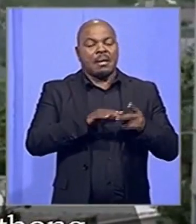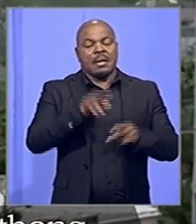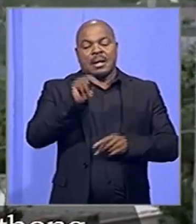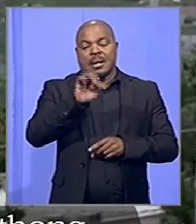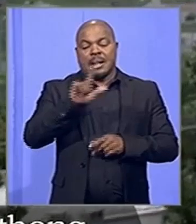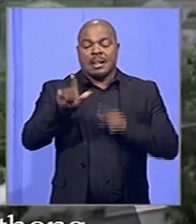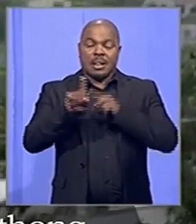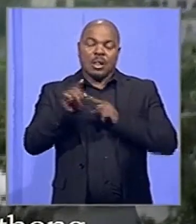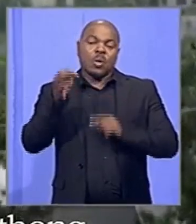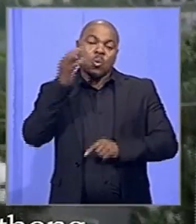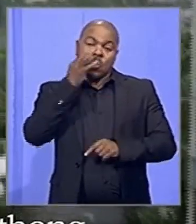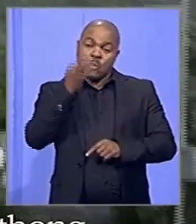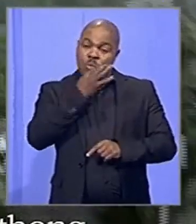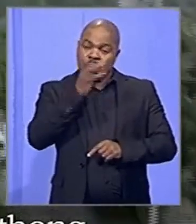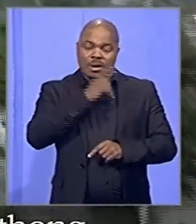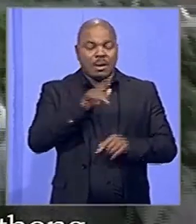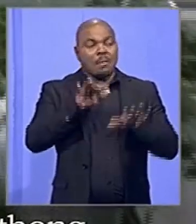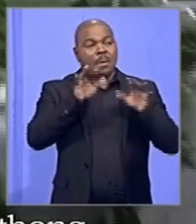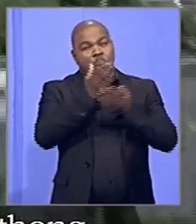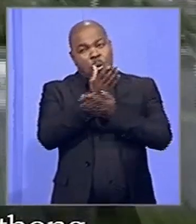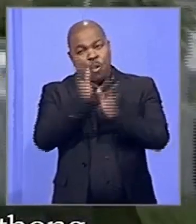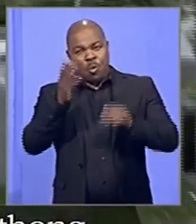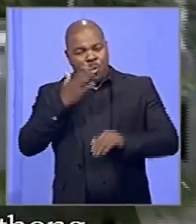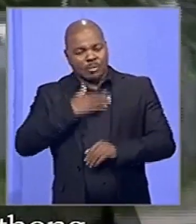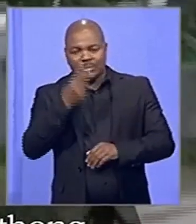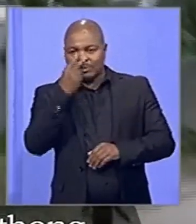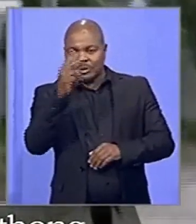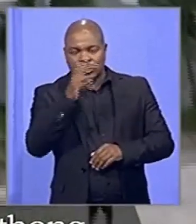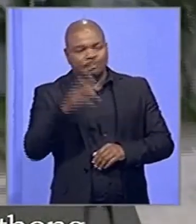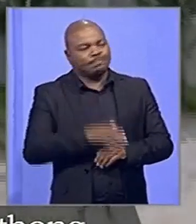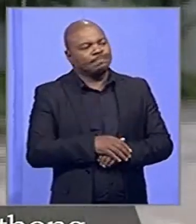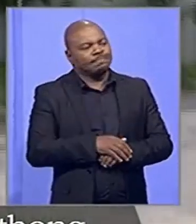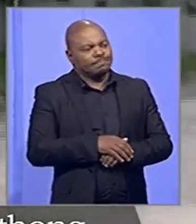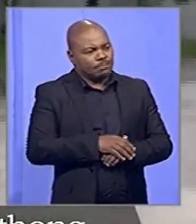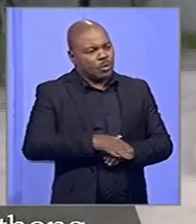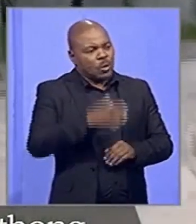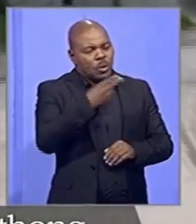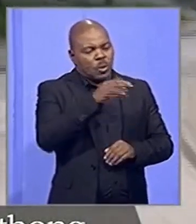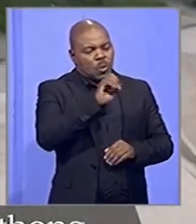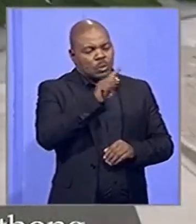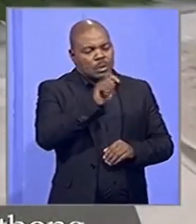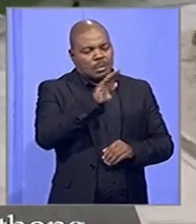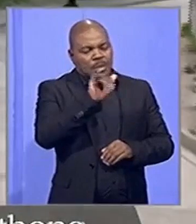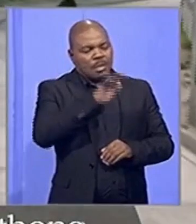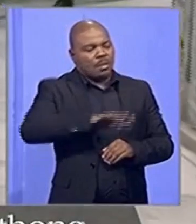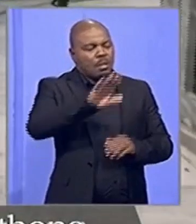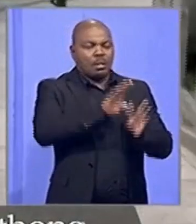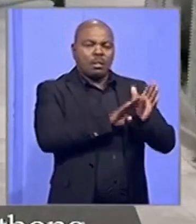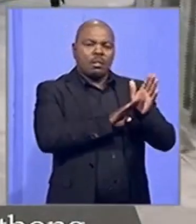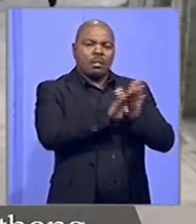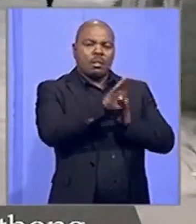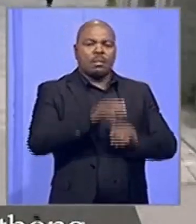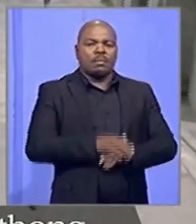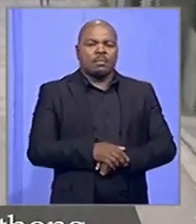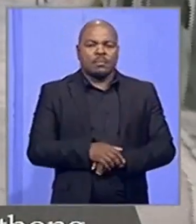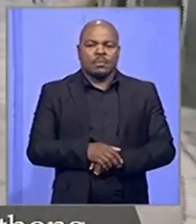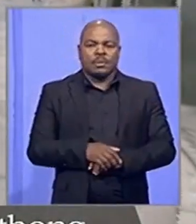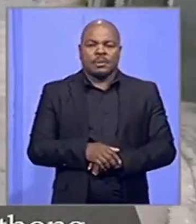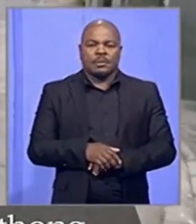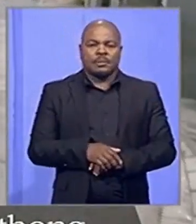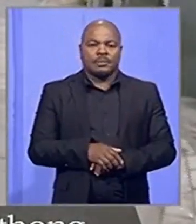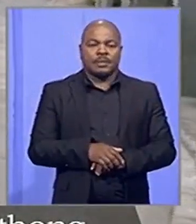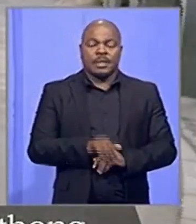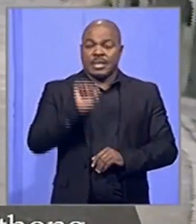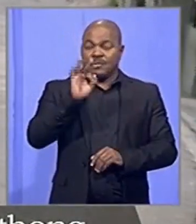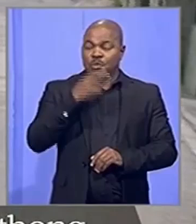o re baahi bohle ba labalabela ho bona tsosoloso le ntlafatso ya Hood Bay. This city is not a basal city.